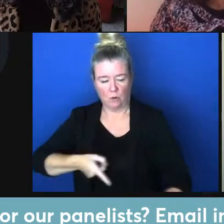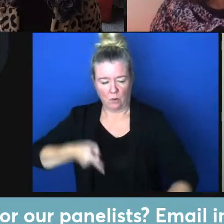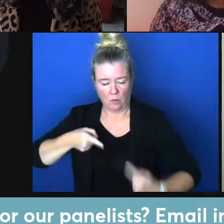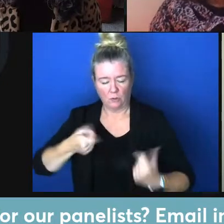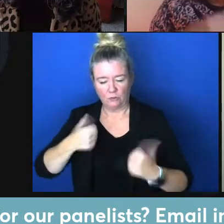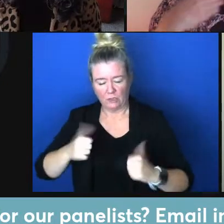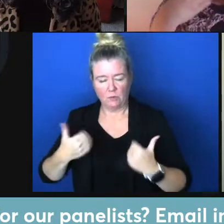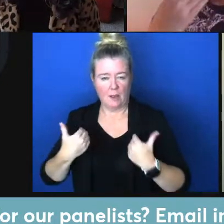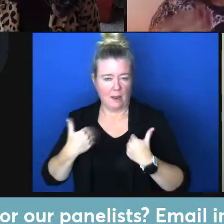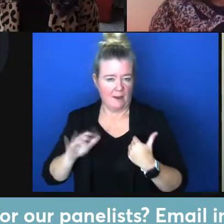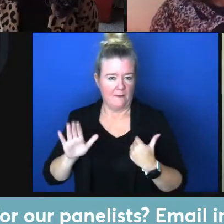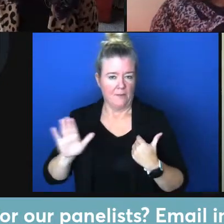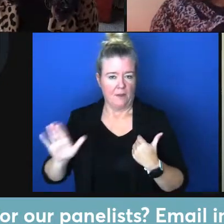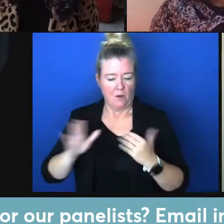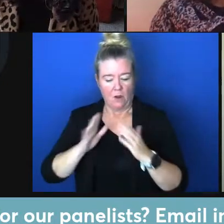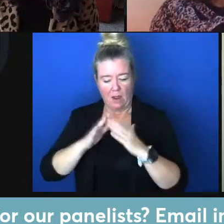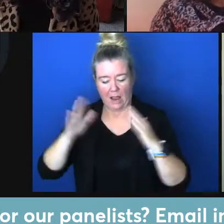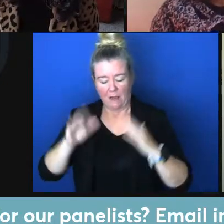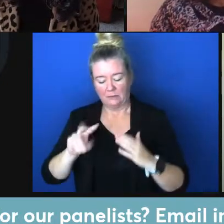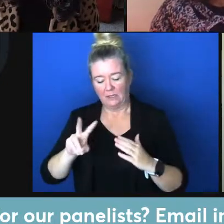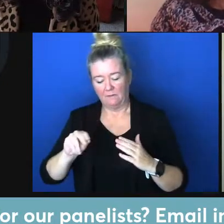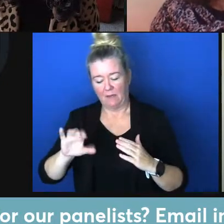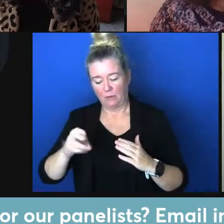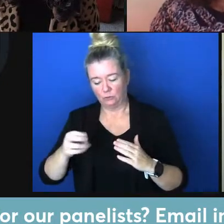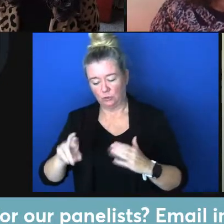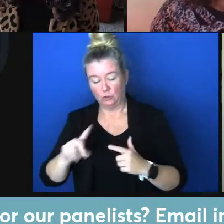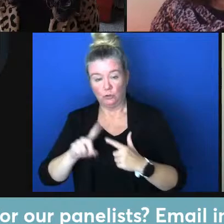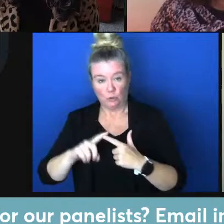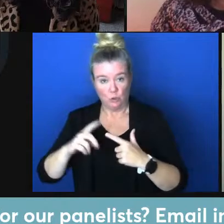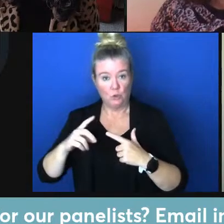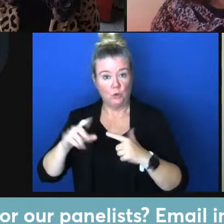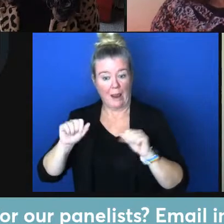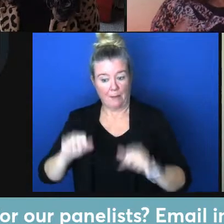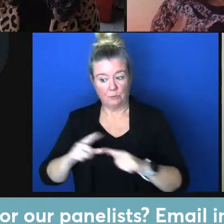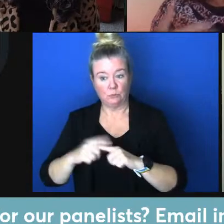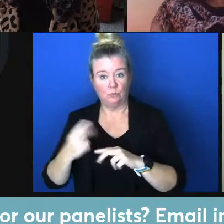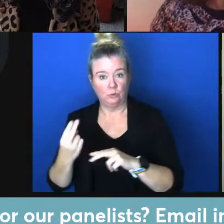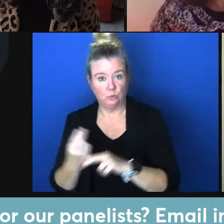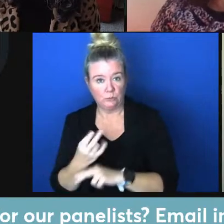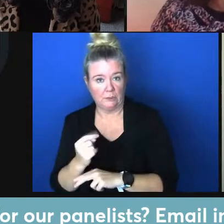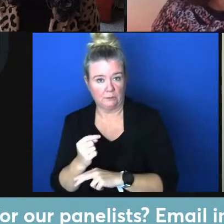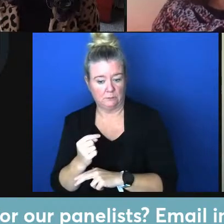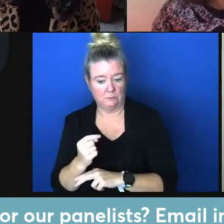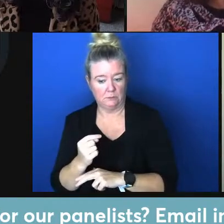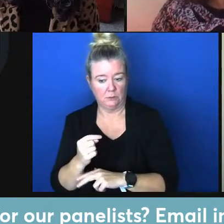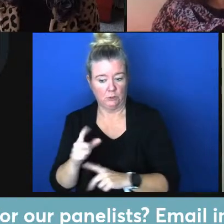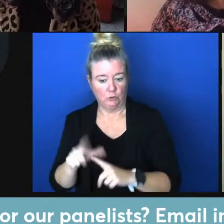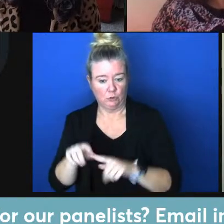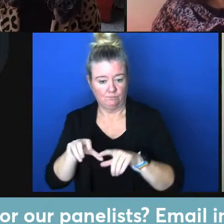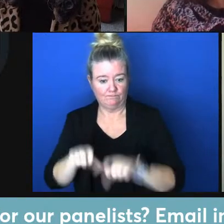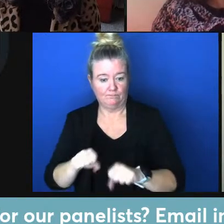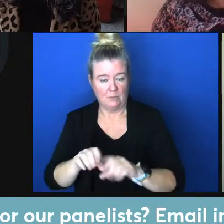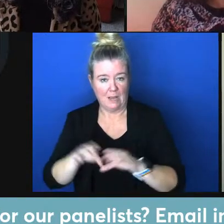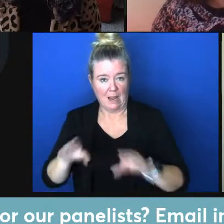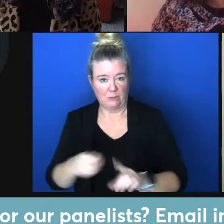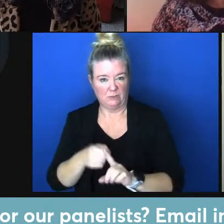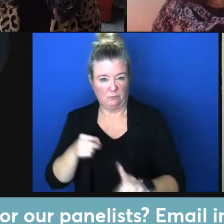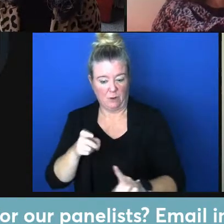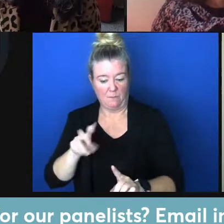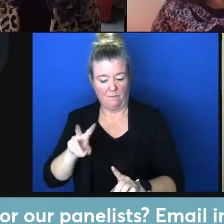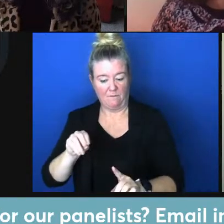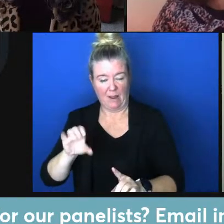get their housing voucher to actually be utilized and to obtain housing from that. It seems